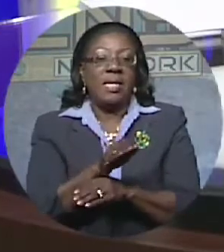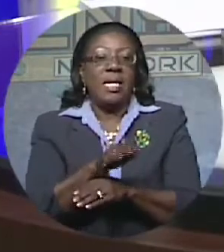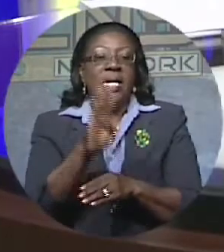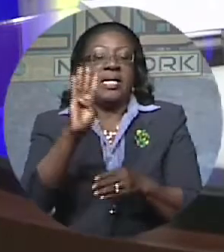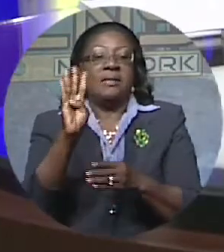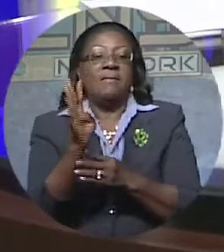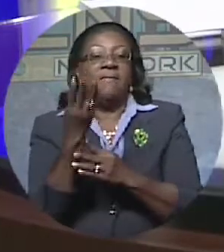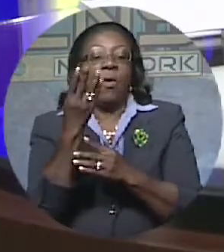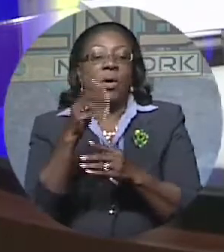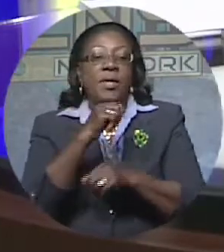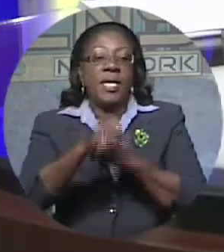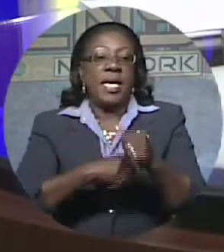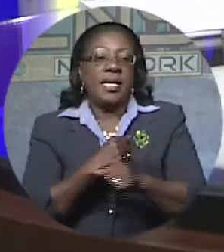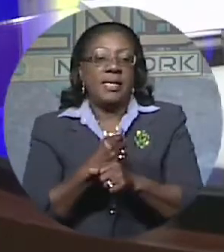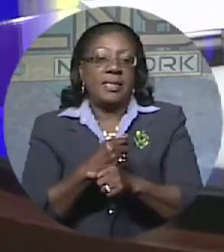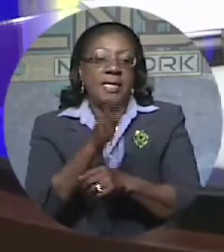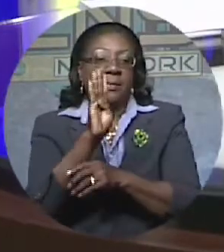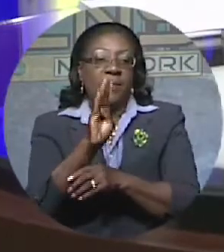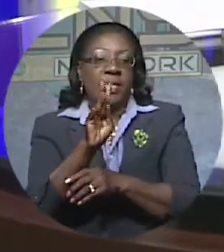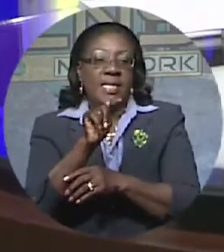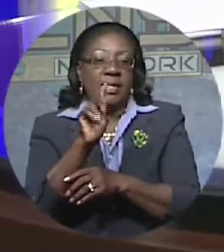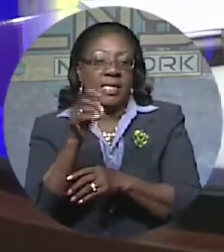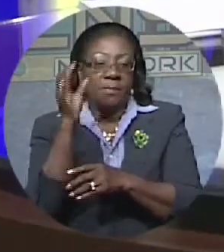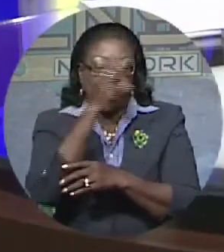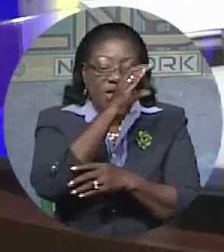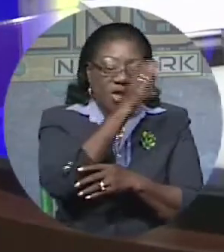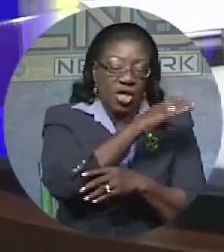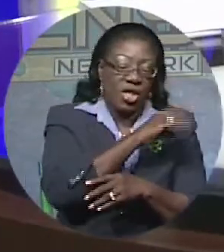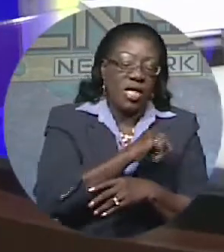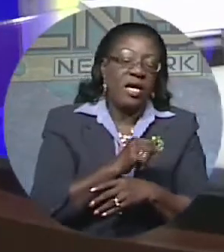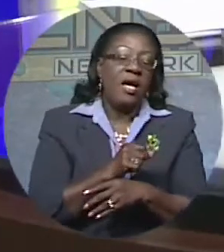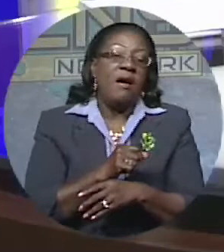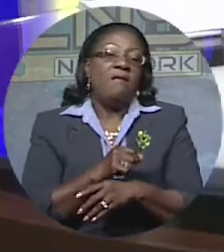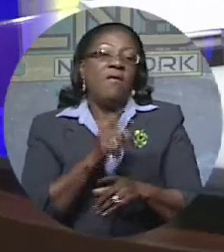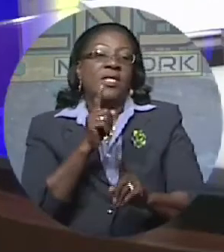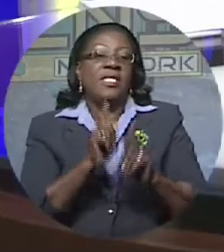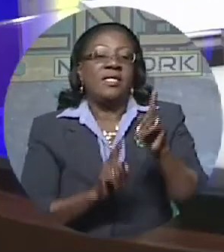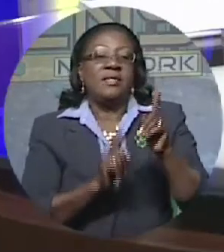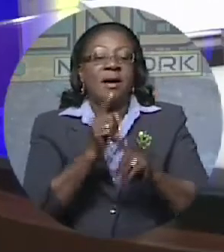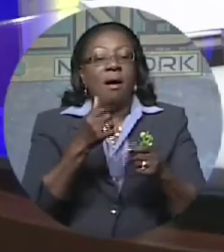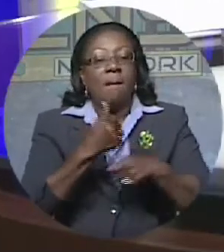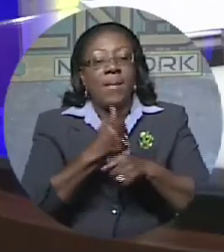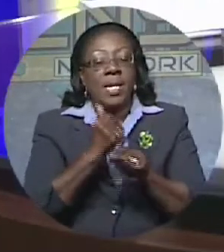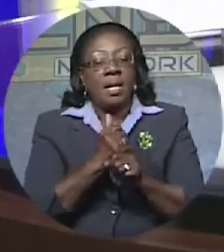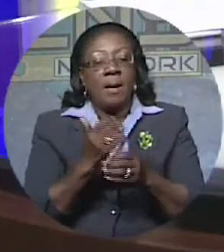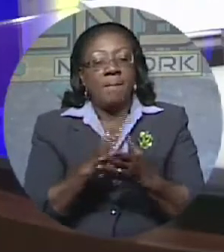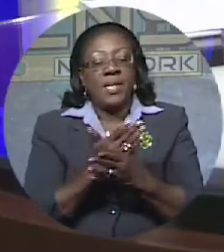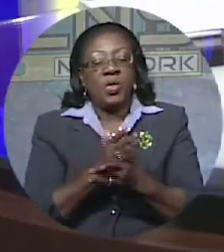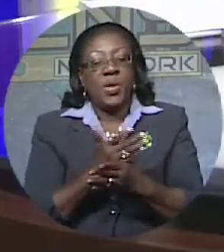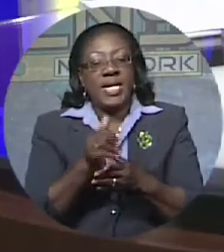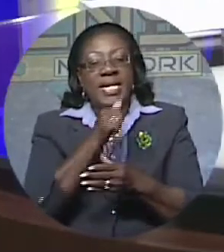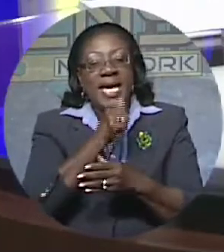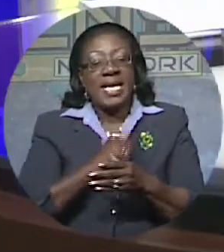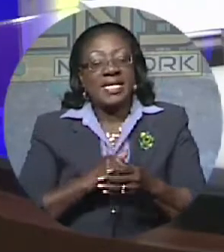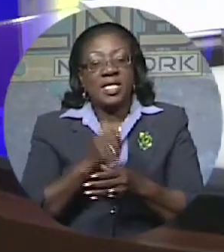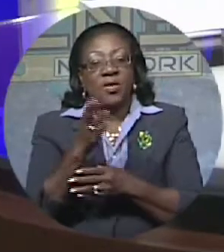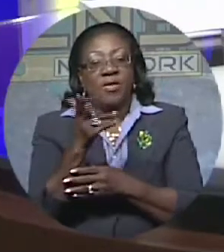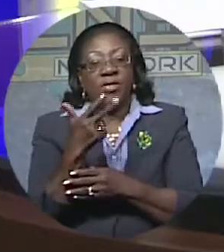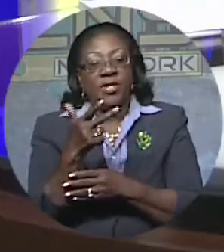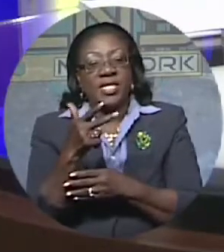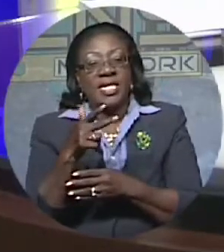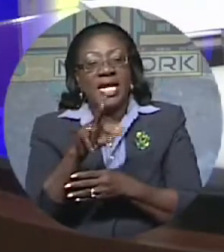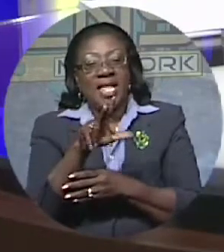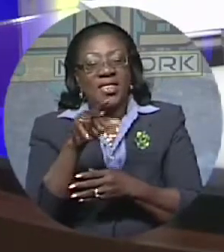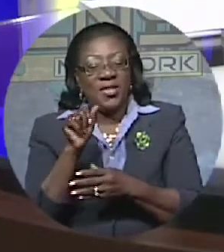that BTC has been searching for BTC stars between the ages of 13 and 30. The show airs every Wednesday night right